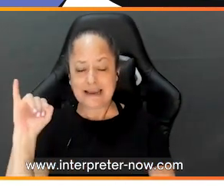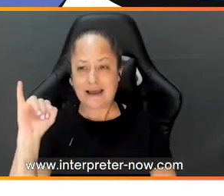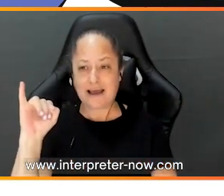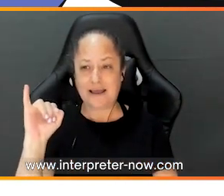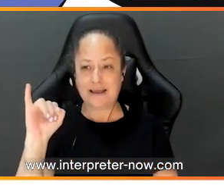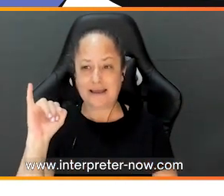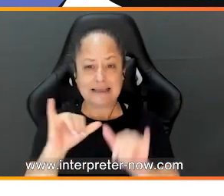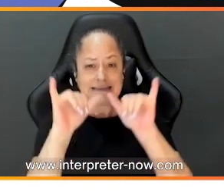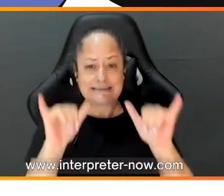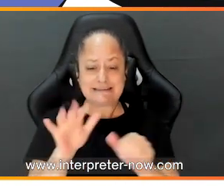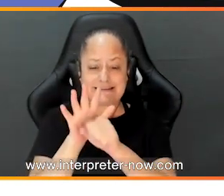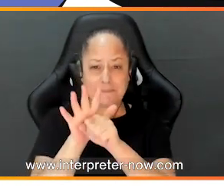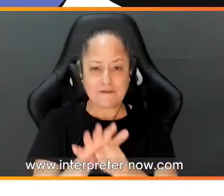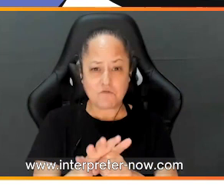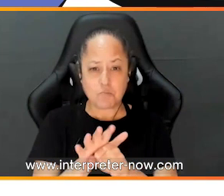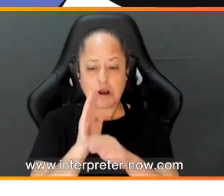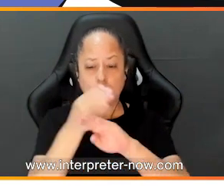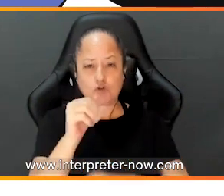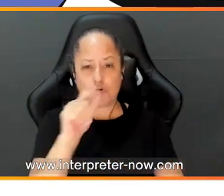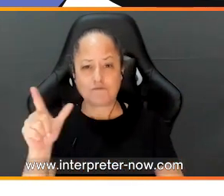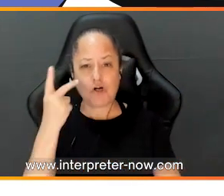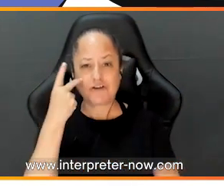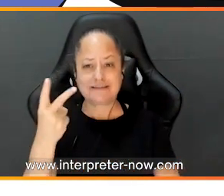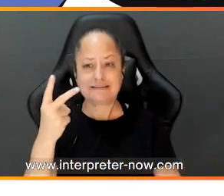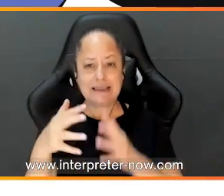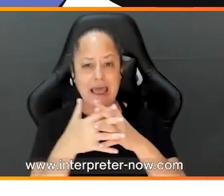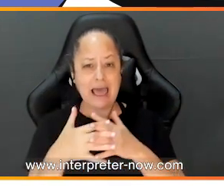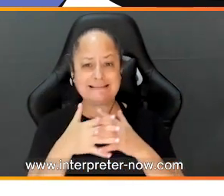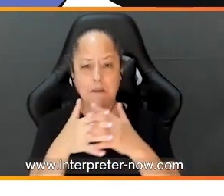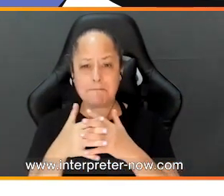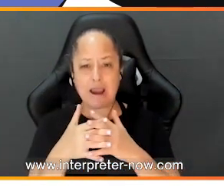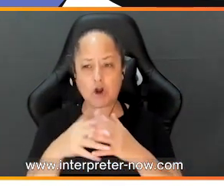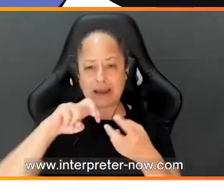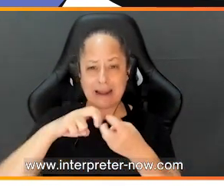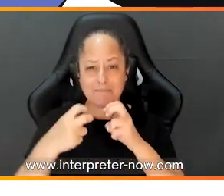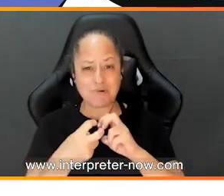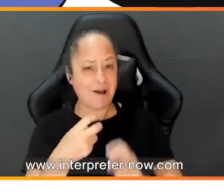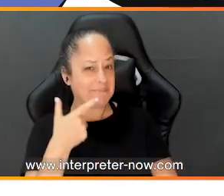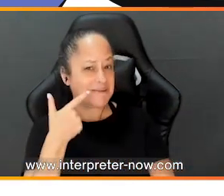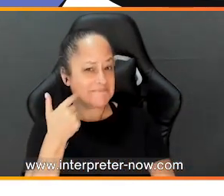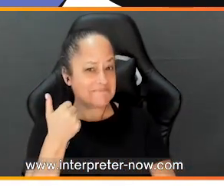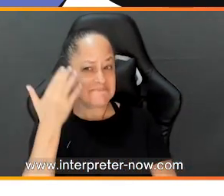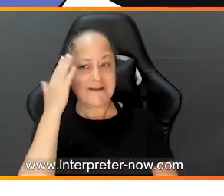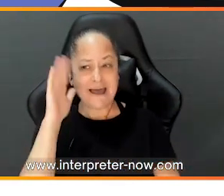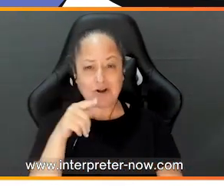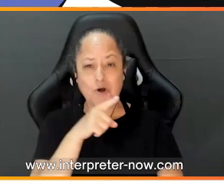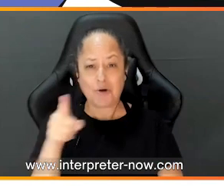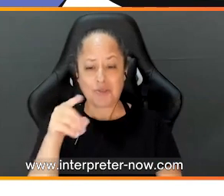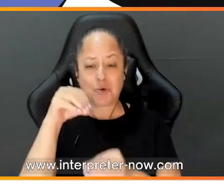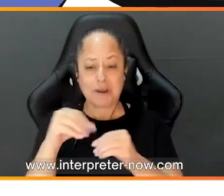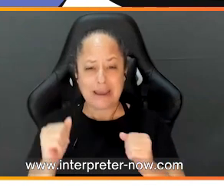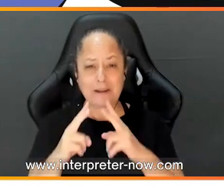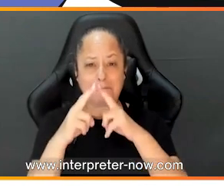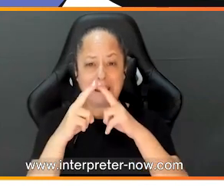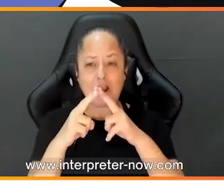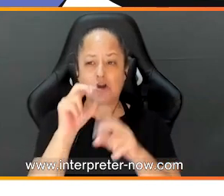problem. So I know that you are in Paris and you work with a lot of European teams. Can you address that? Is